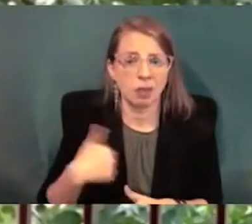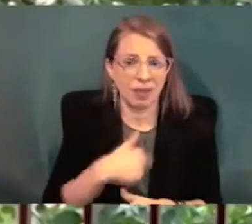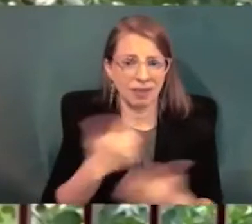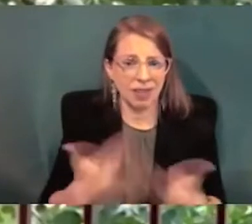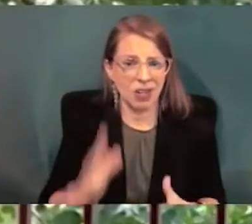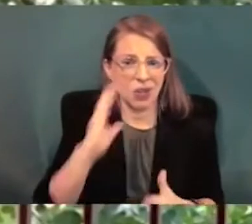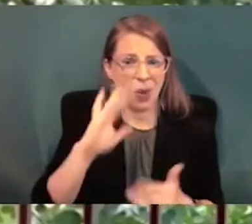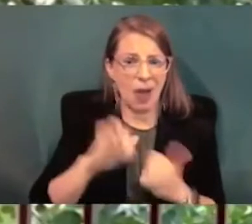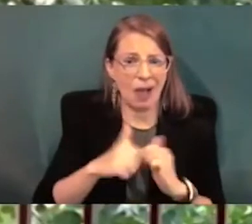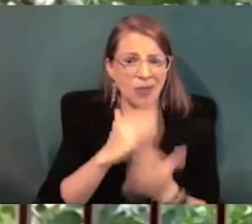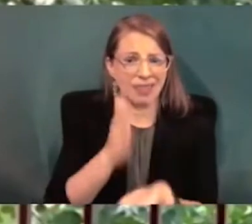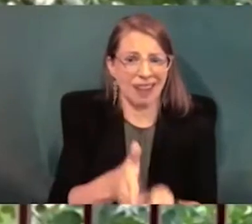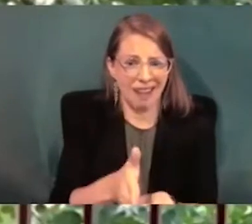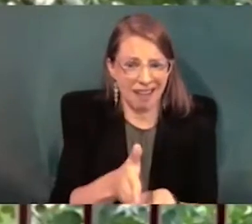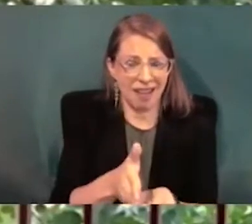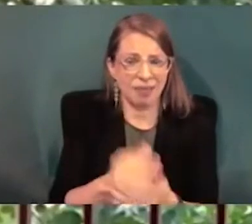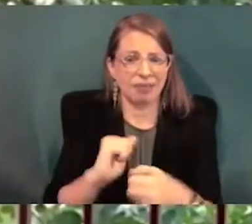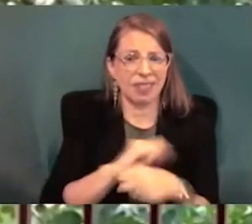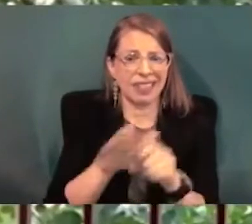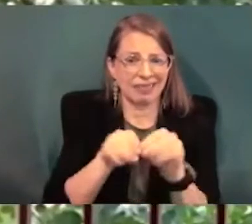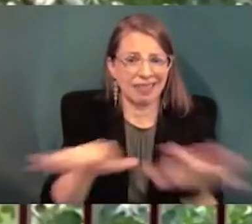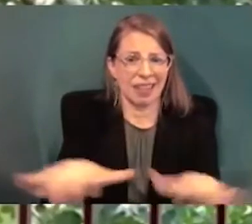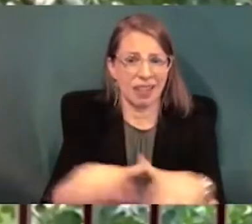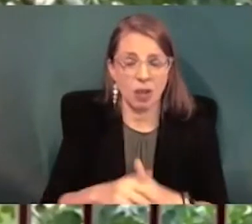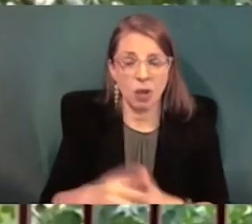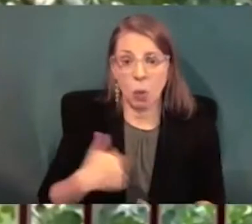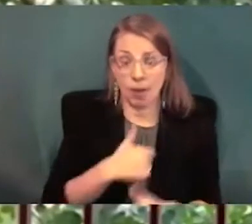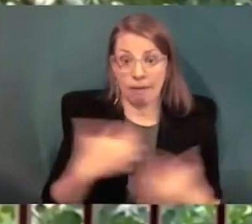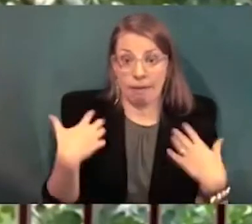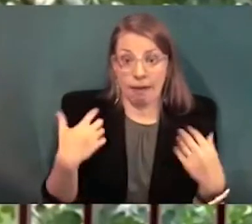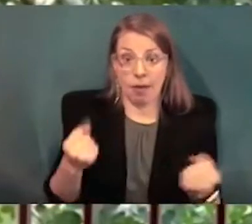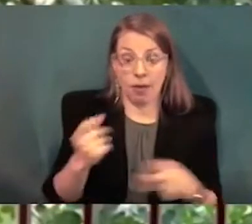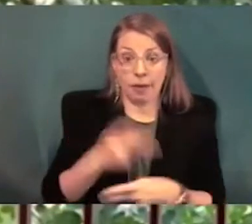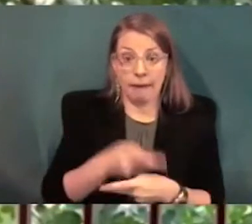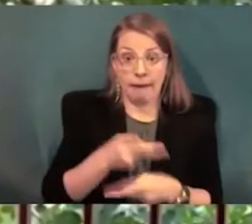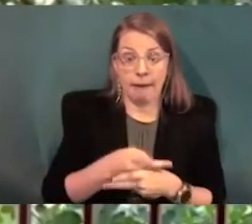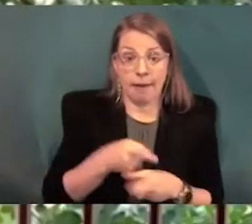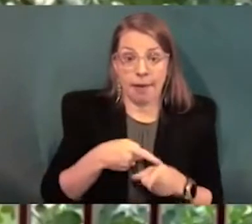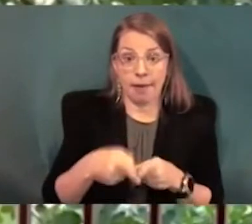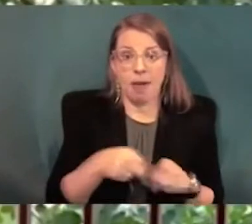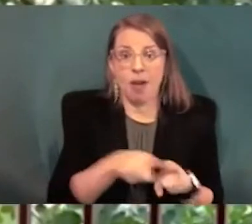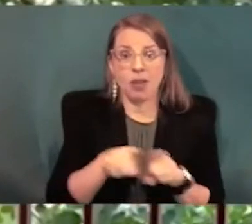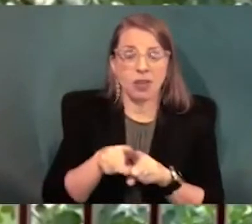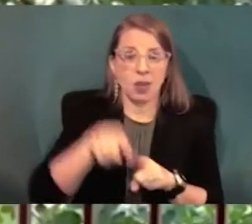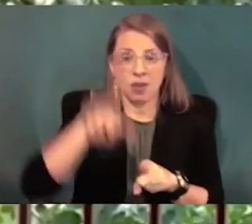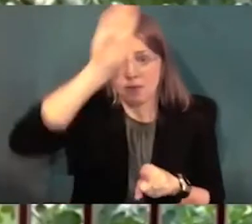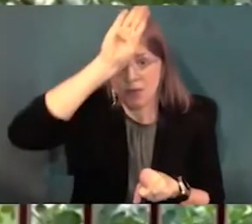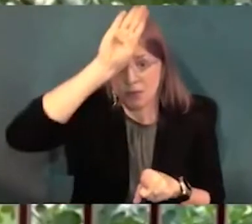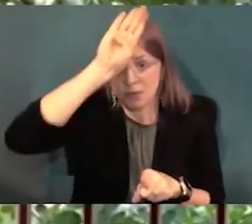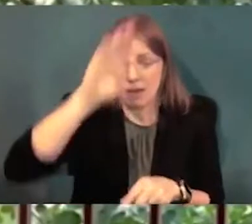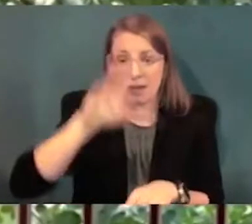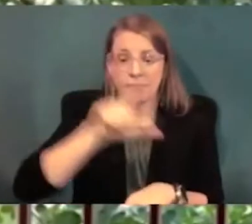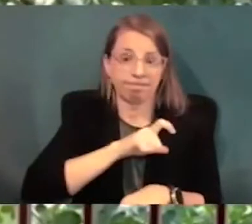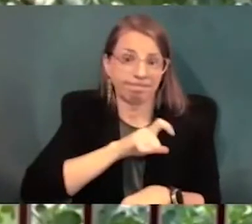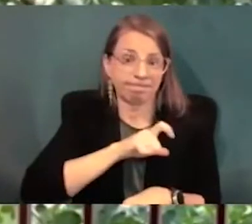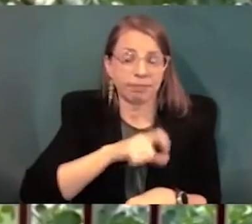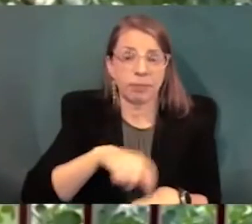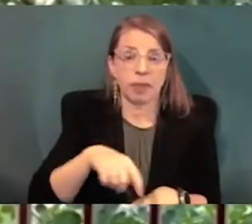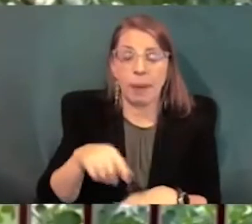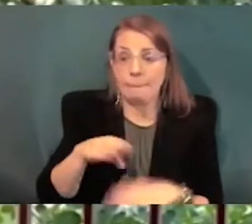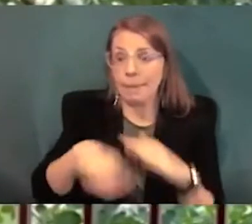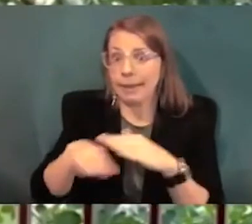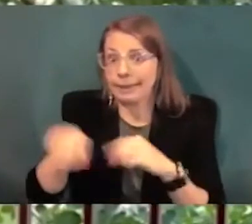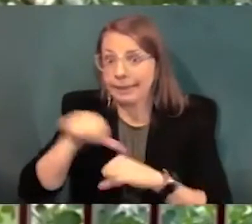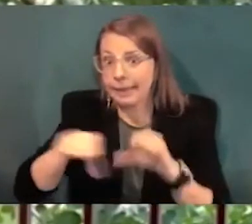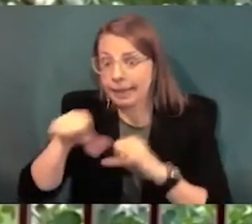it. We in the healthcare setting, not only physicians, but all the first responders, all the basic scientists looking to help